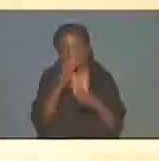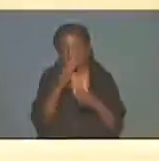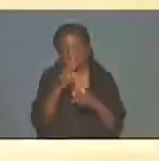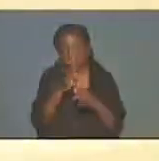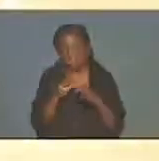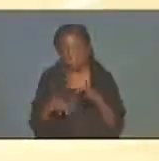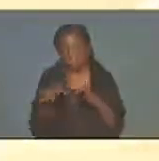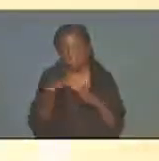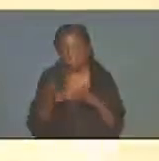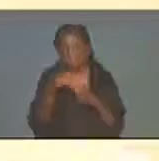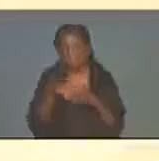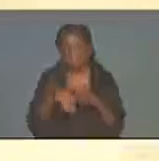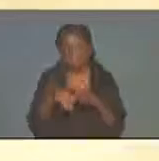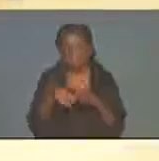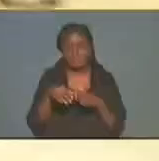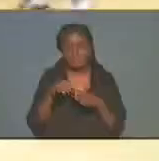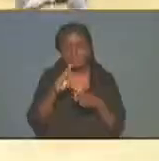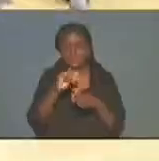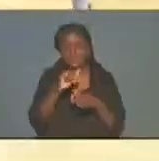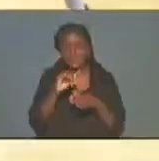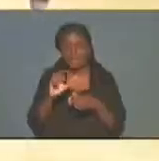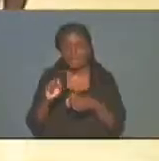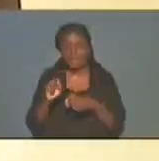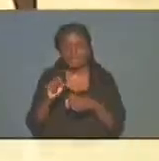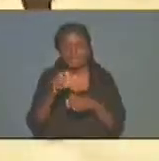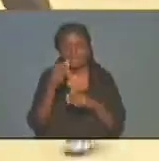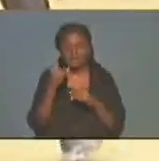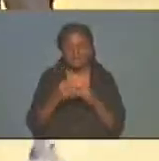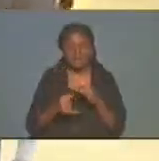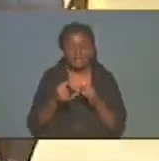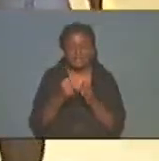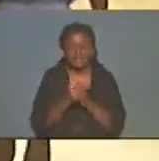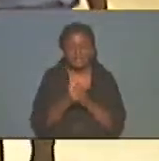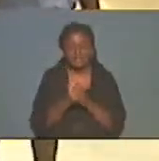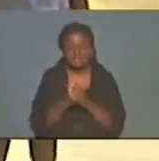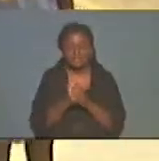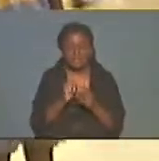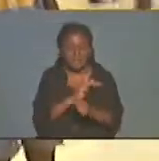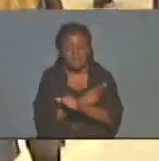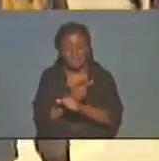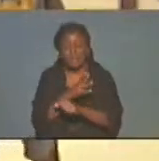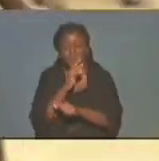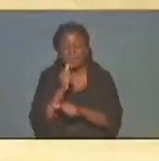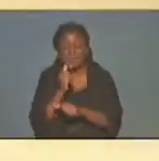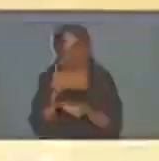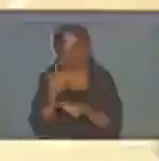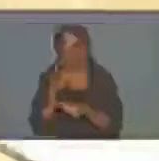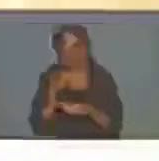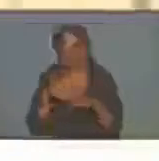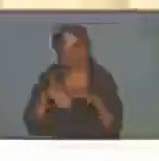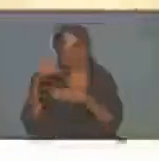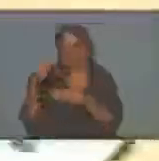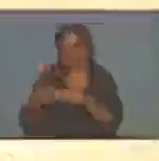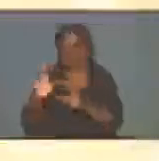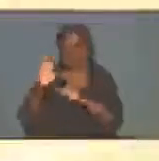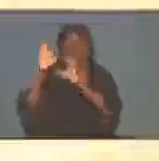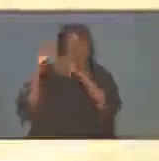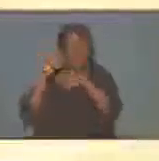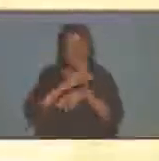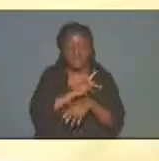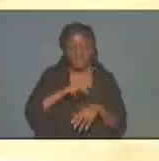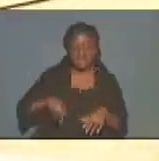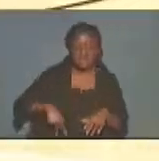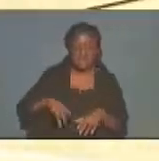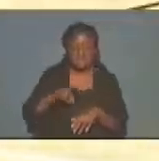BAISS final. They would get out running from the gate and never look back. Powered by some hot outside shooting, Prince Will would get into the